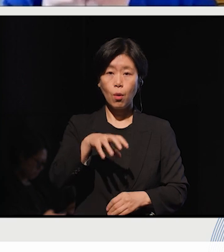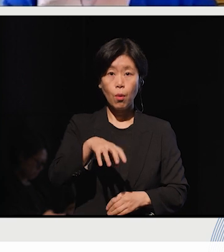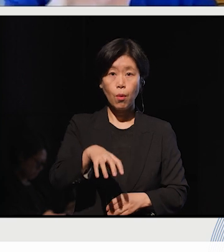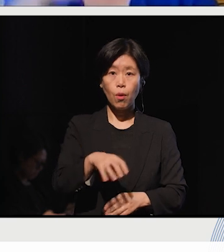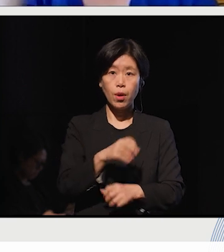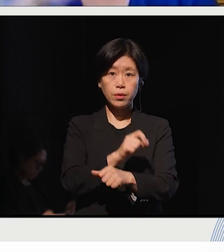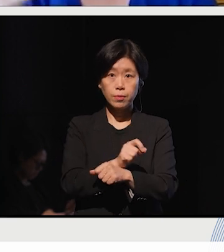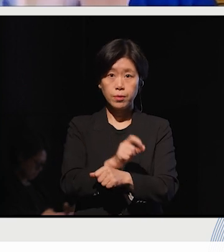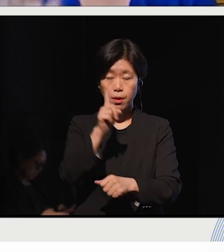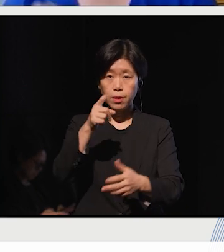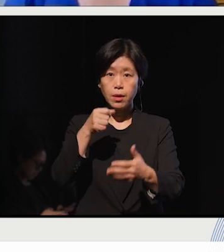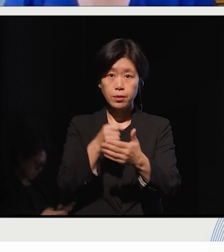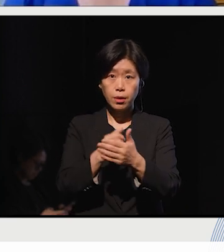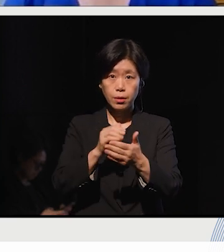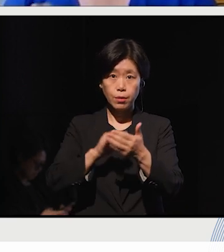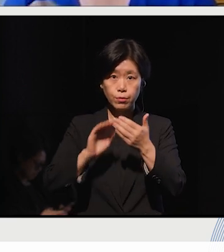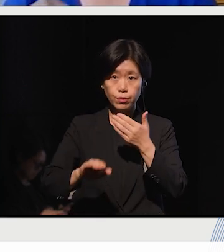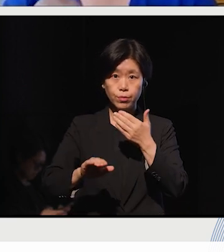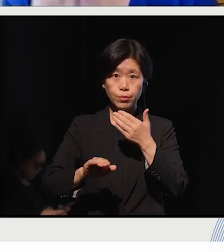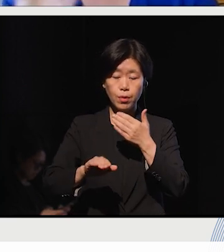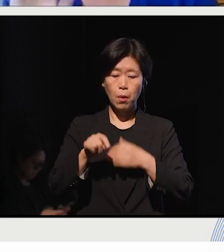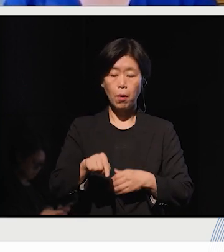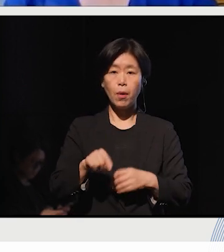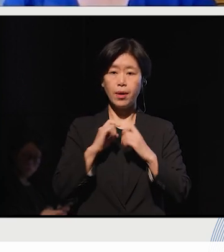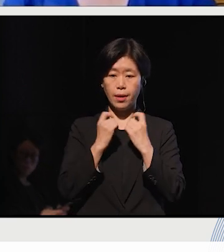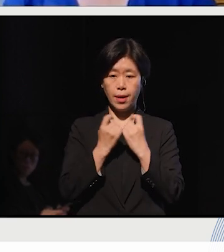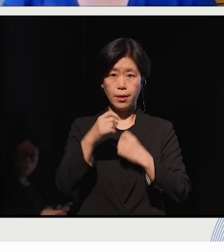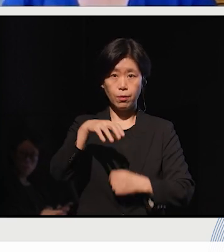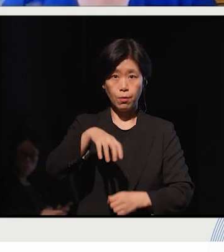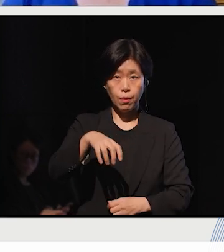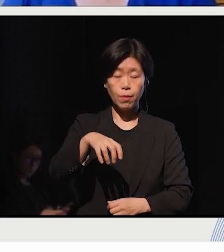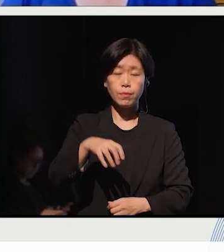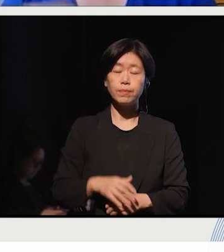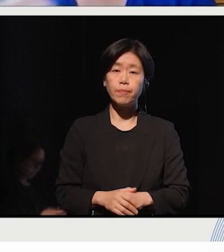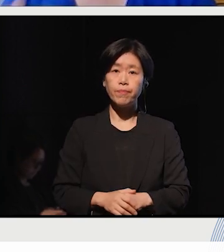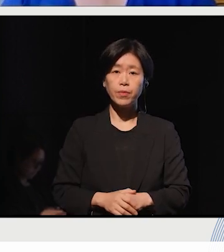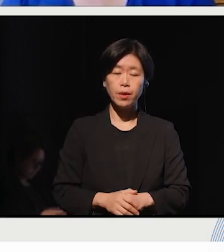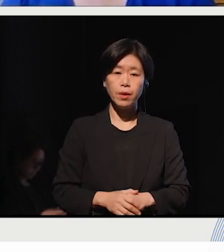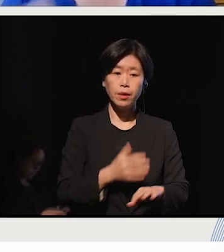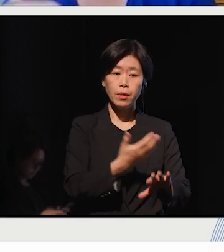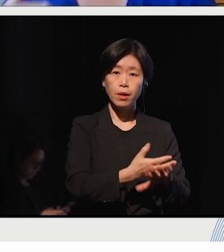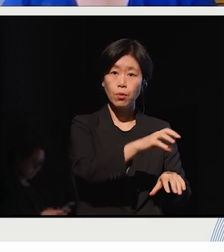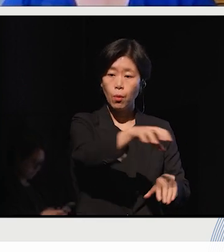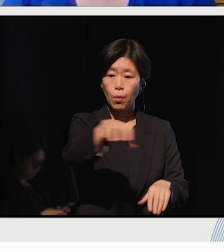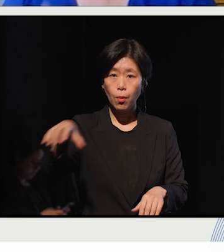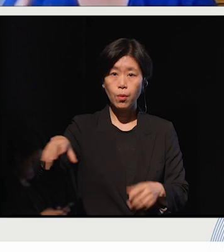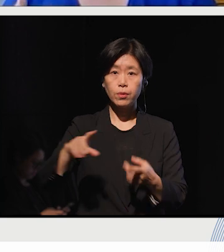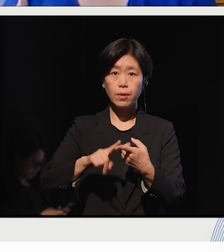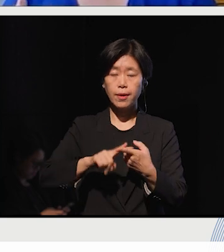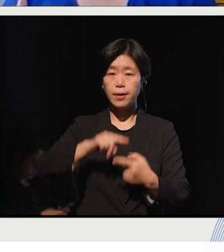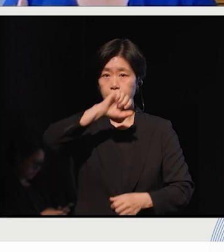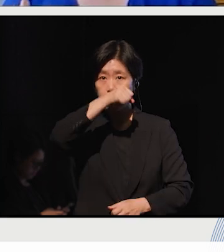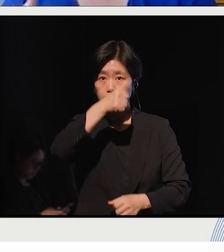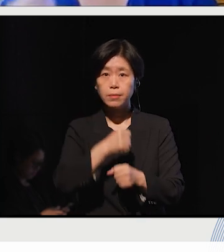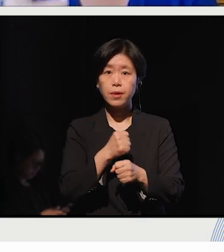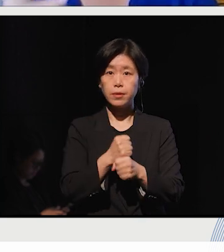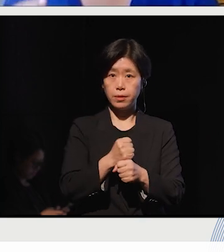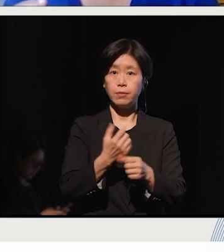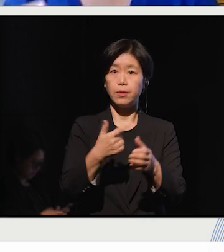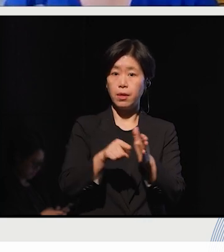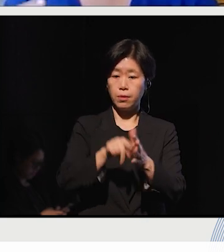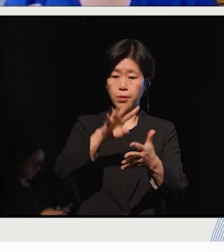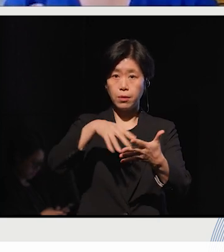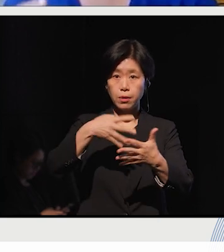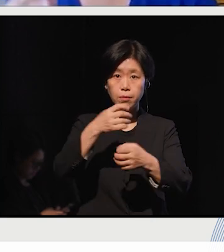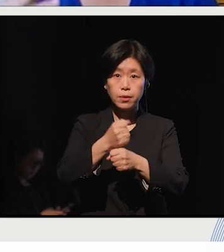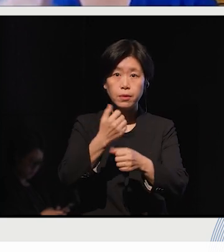really looking across the entire institution in order to establish the policies and the training and the marketing and the budgeting. Now, as a